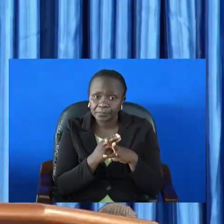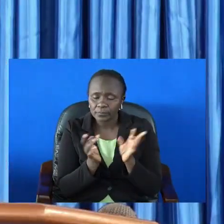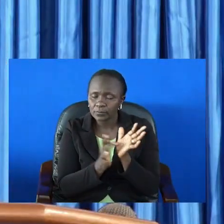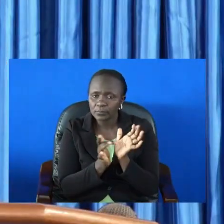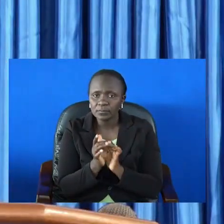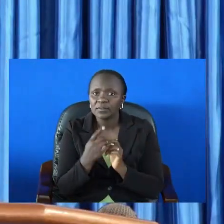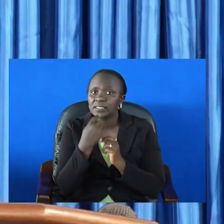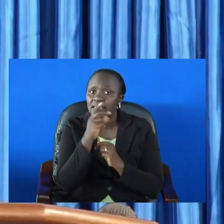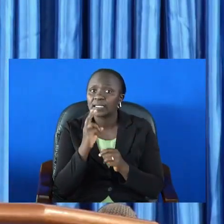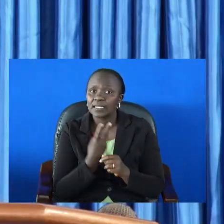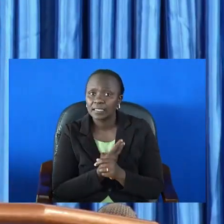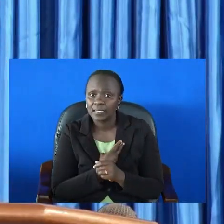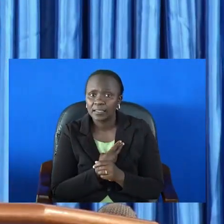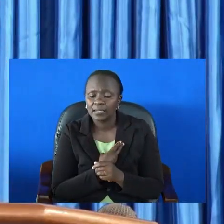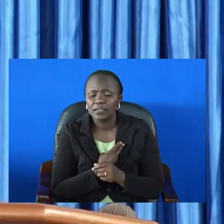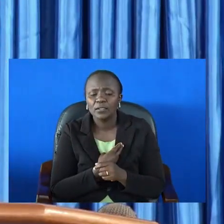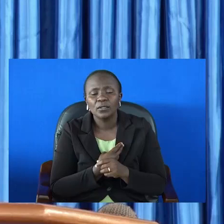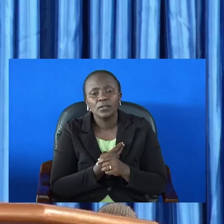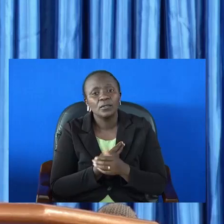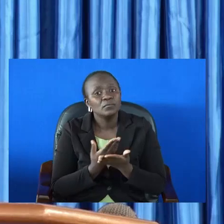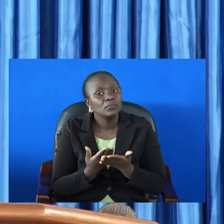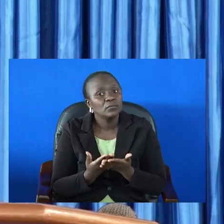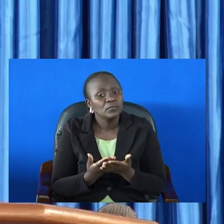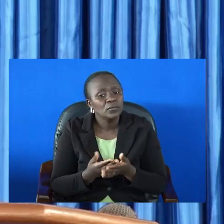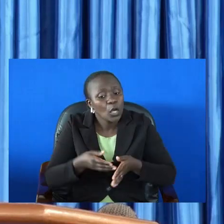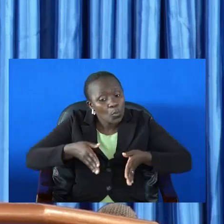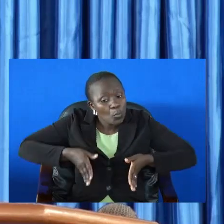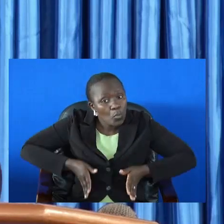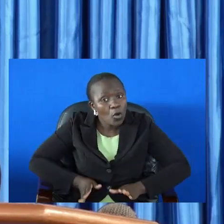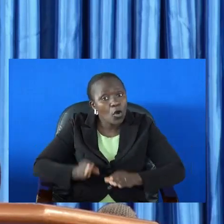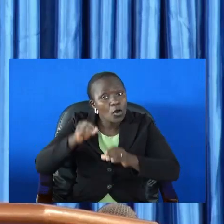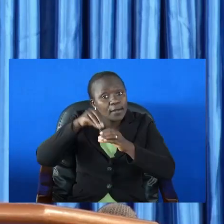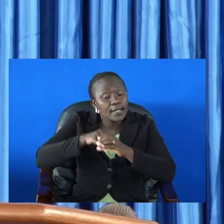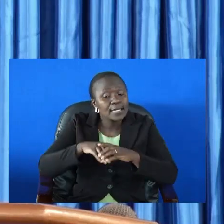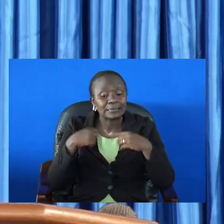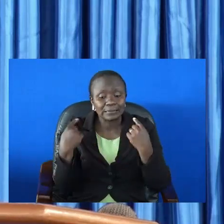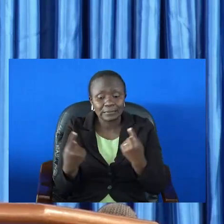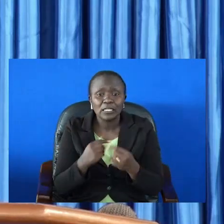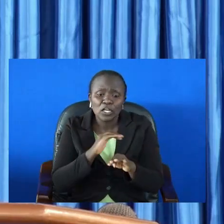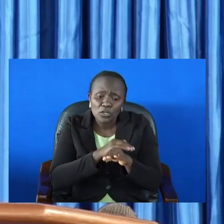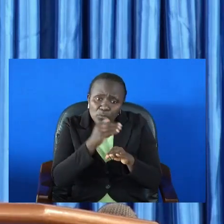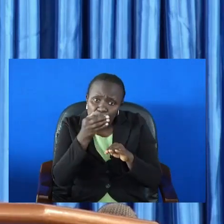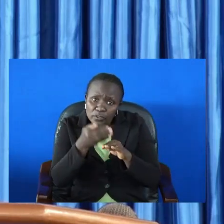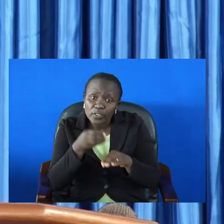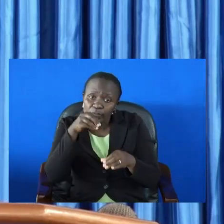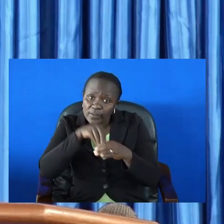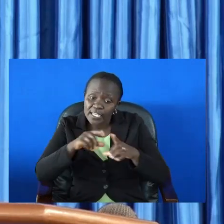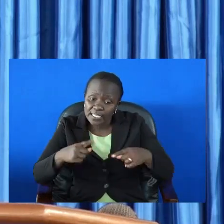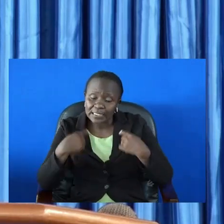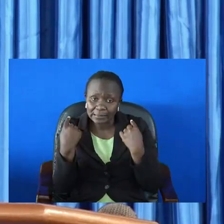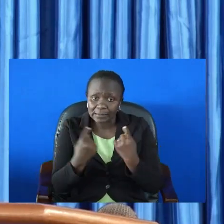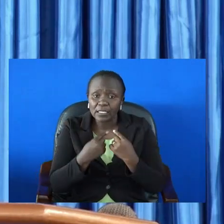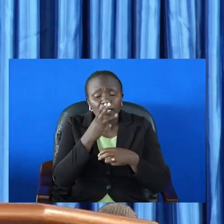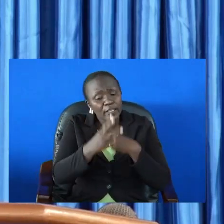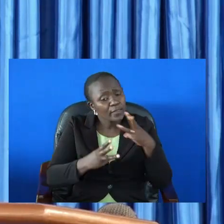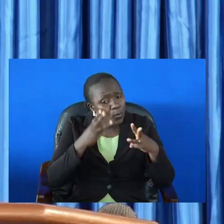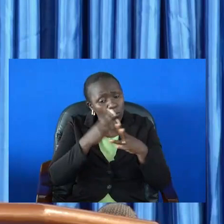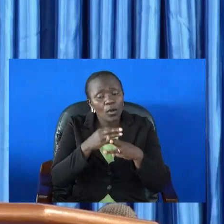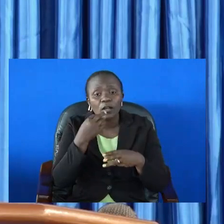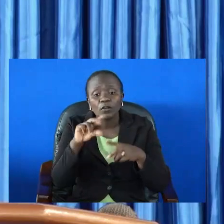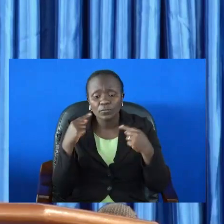Bible is telling us that we are born in sin. We are conceived in sin. We are in the world of